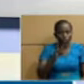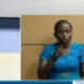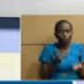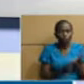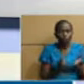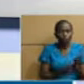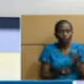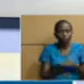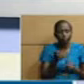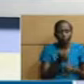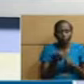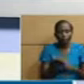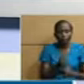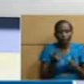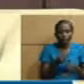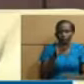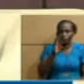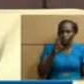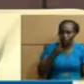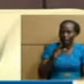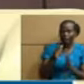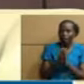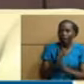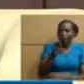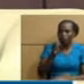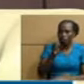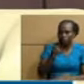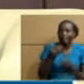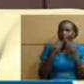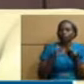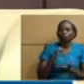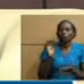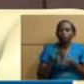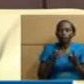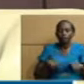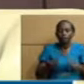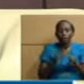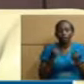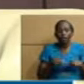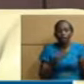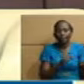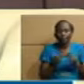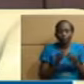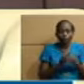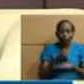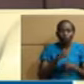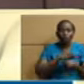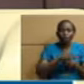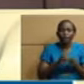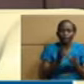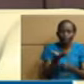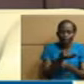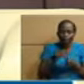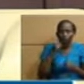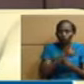Retirement Benefits Scheme, and Fred and Rose, thank you very much for joining us. We're discussing beyond COVID-19, assessing